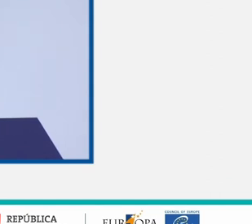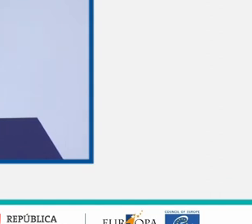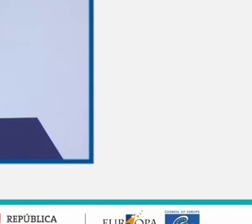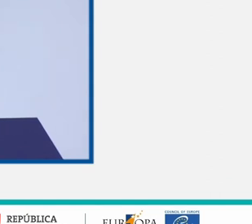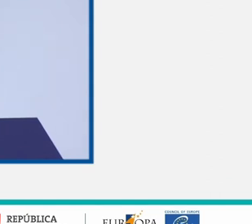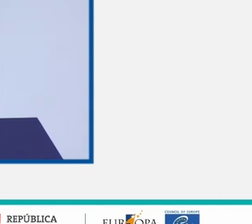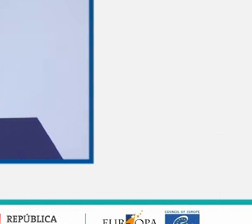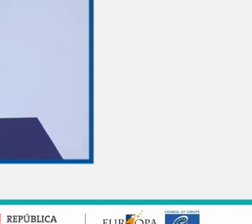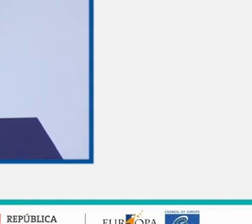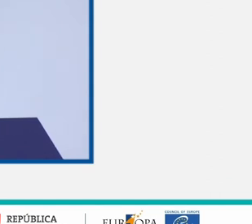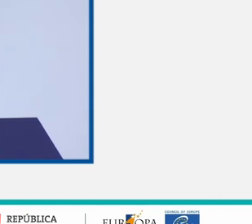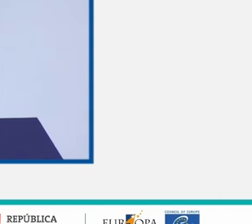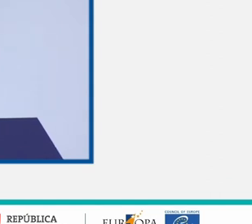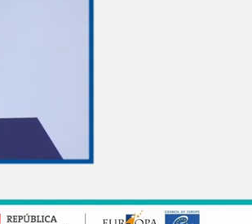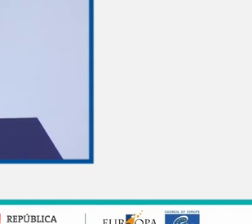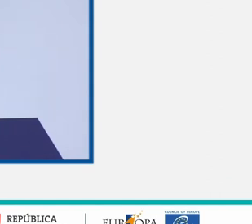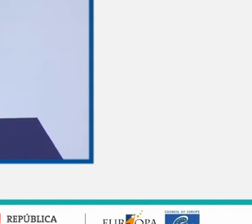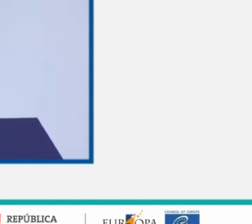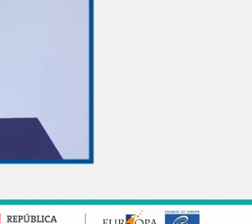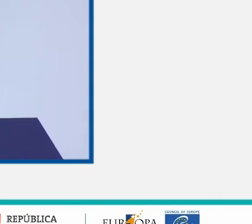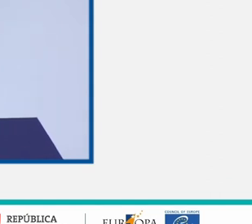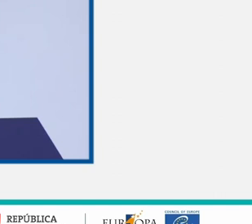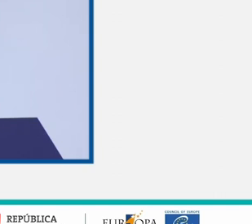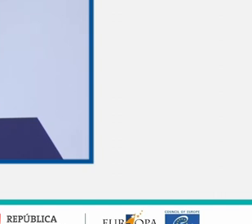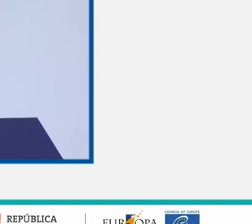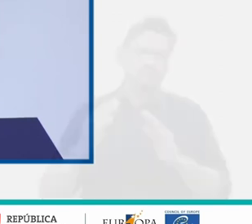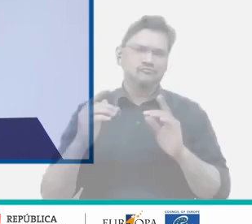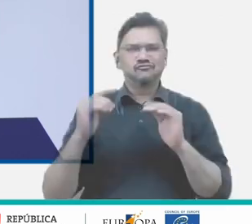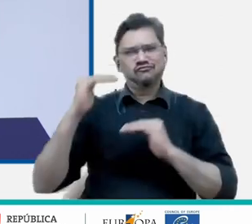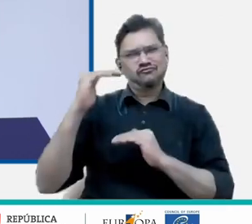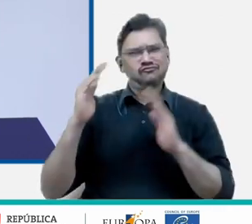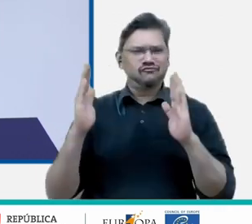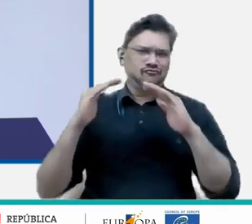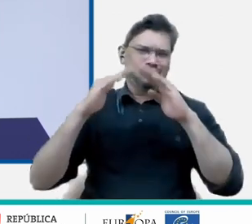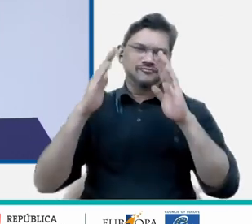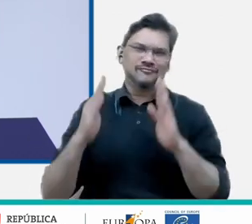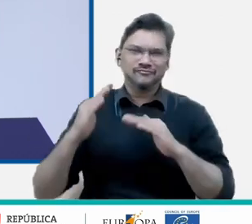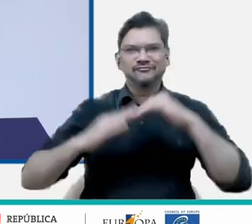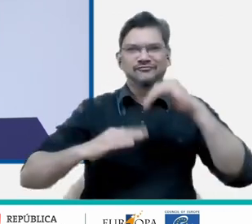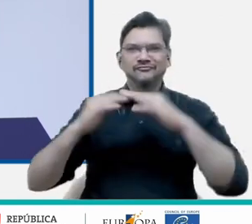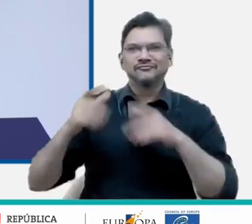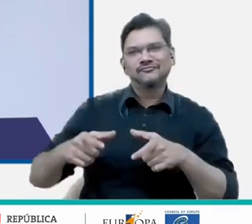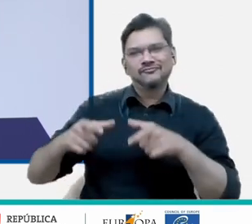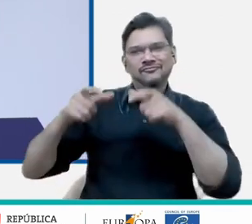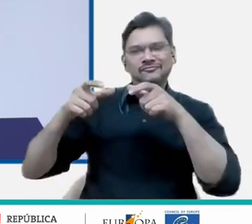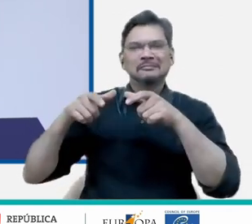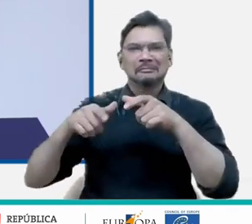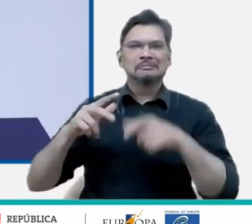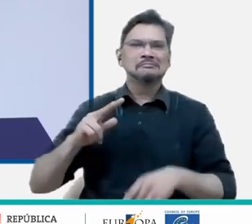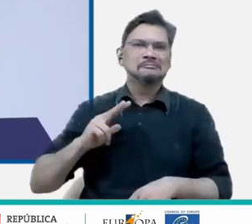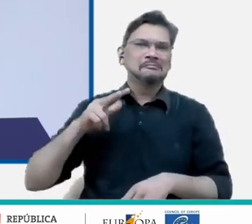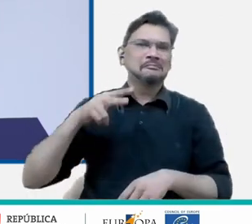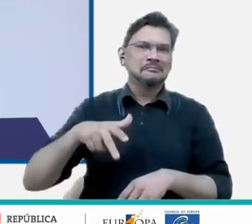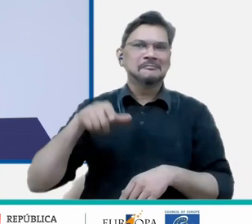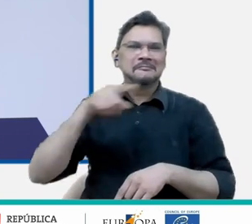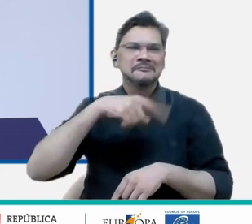of Alerting, is a nickname that only Portuguese can understand. That is a place where the entire community can learn about the